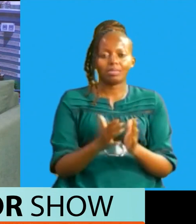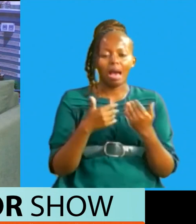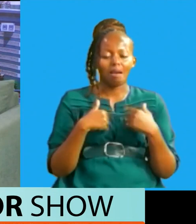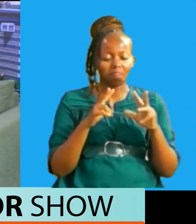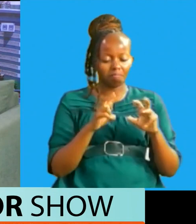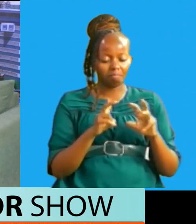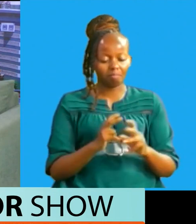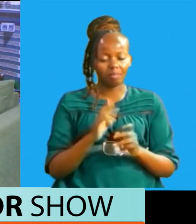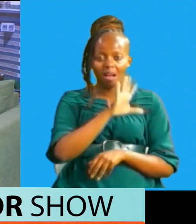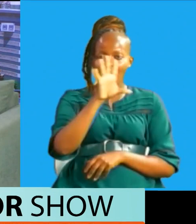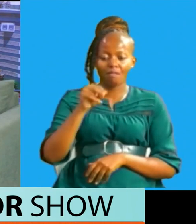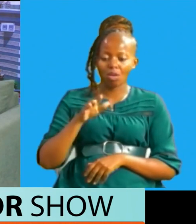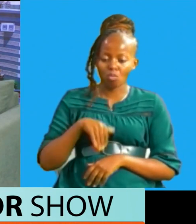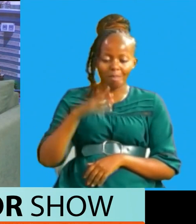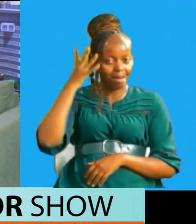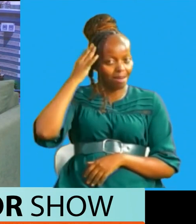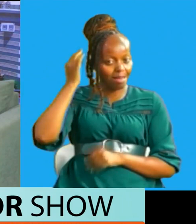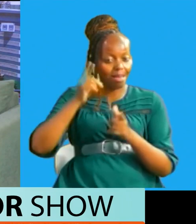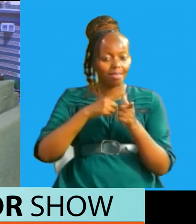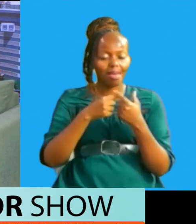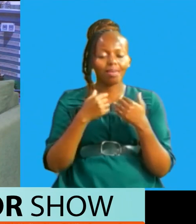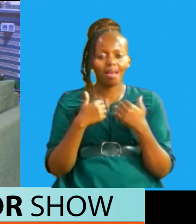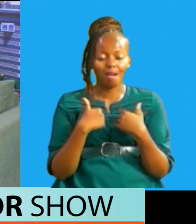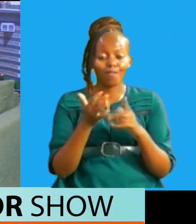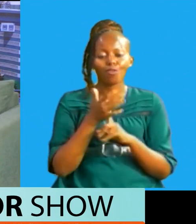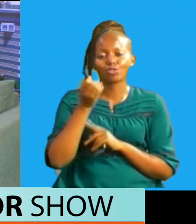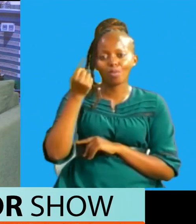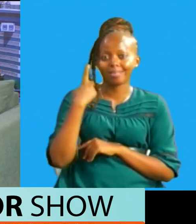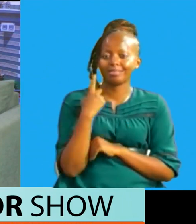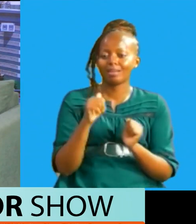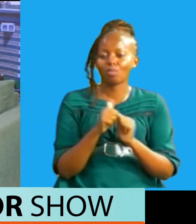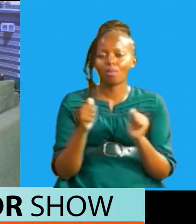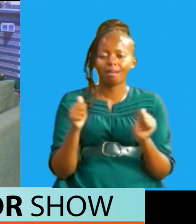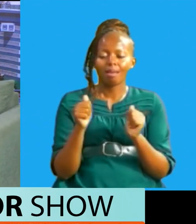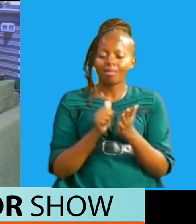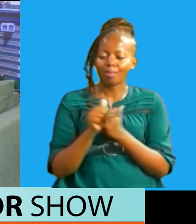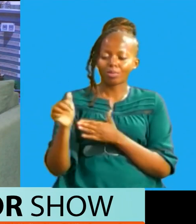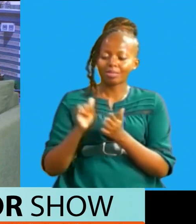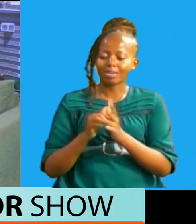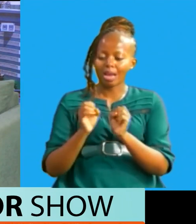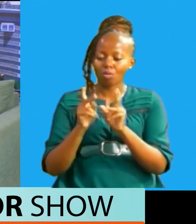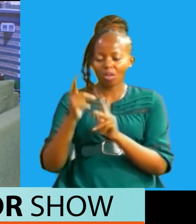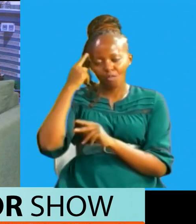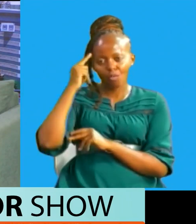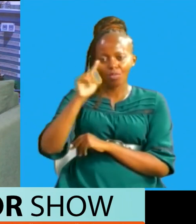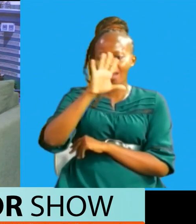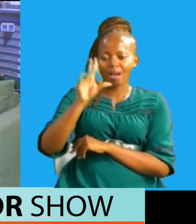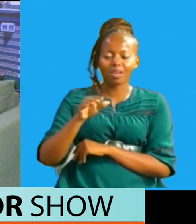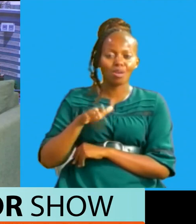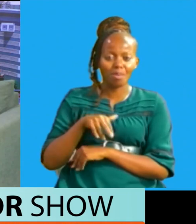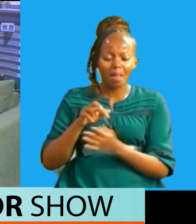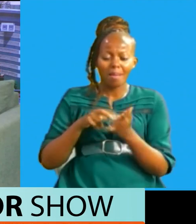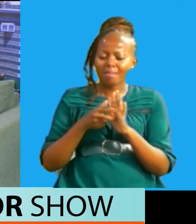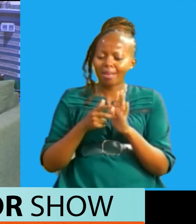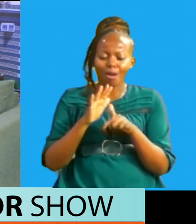African woman hair, and they have actually got to know like the products that are suited for the hair. So all